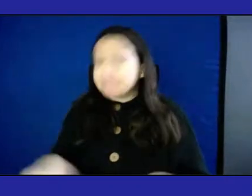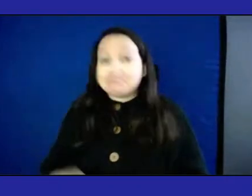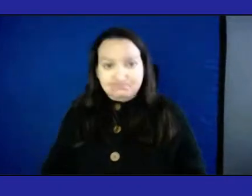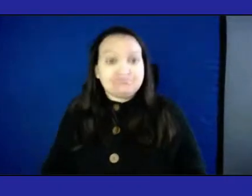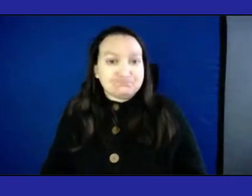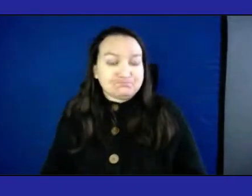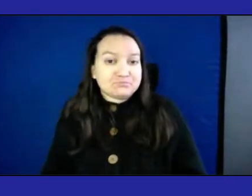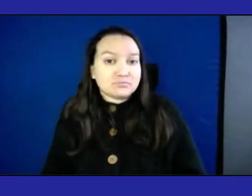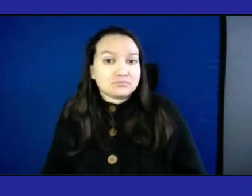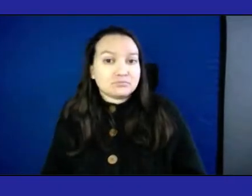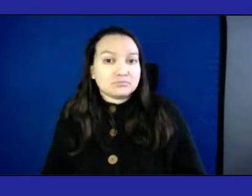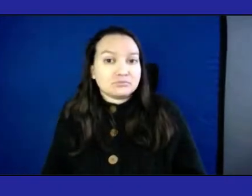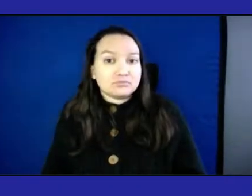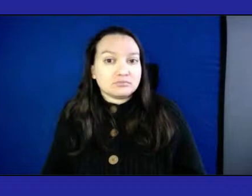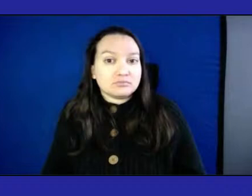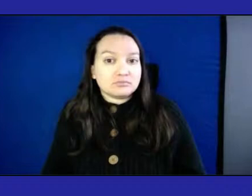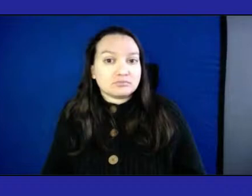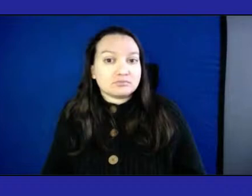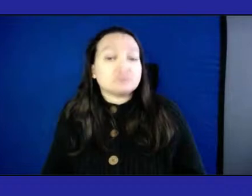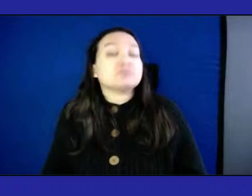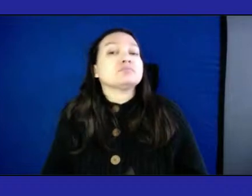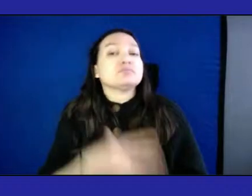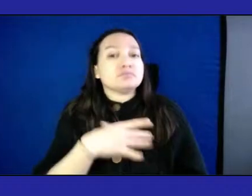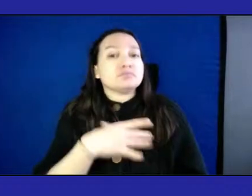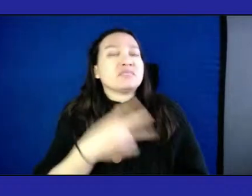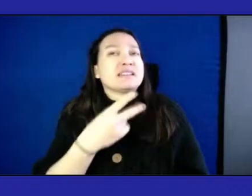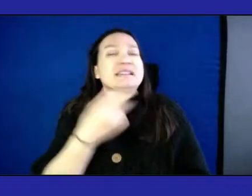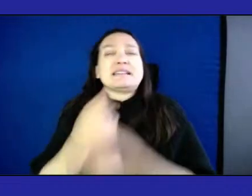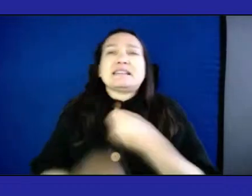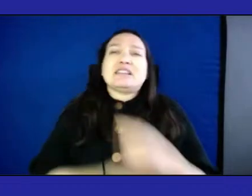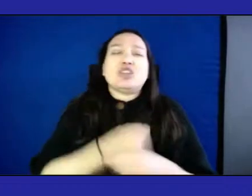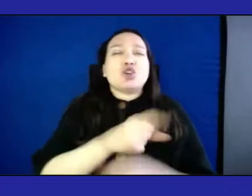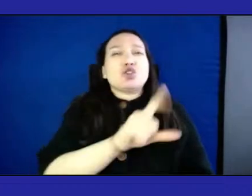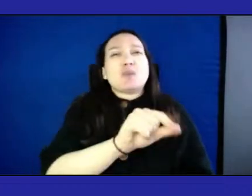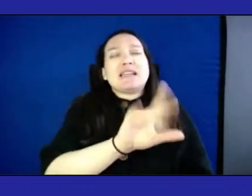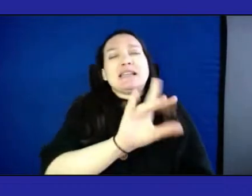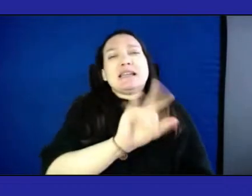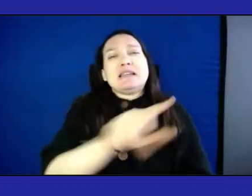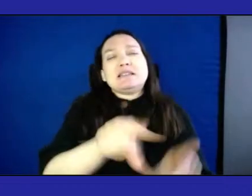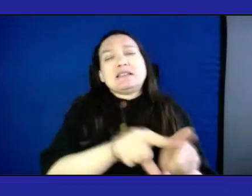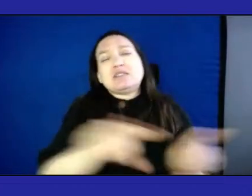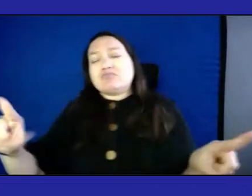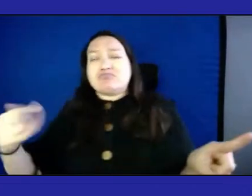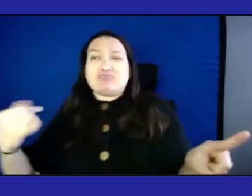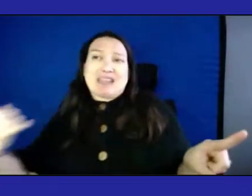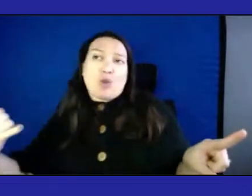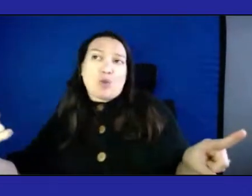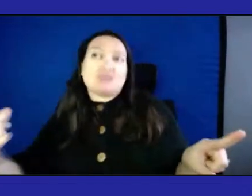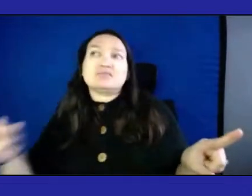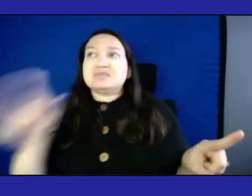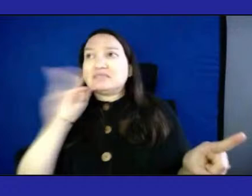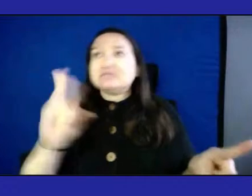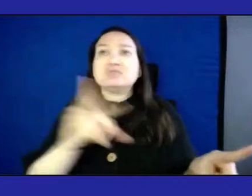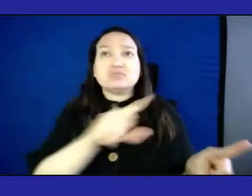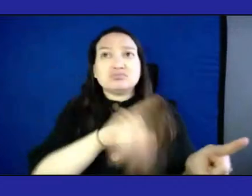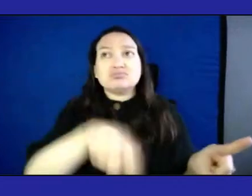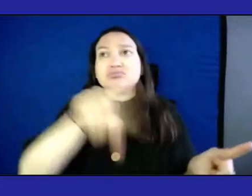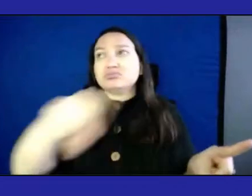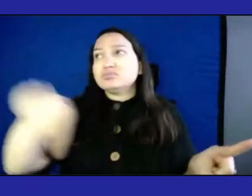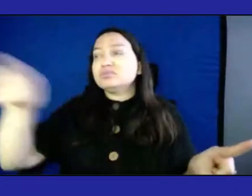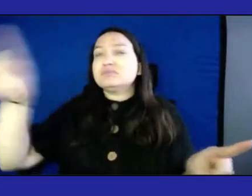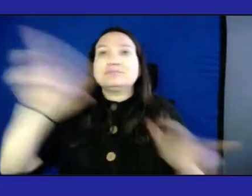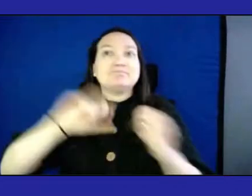Yeah. Yeah. Maybe like Like a 2018 run chart, to so, 2020 now, like to see Yeah. kind of through COVID and how the different metrics